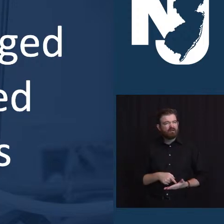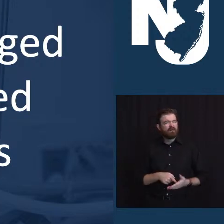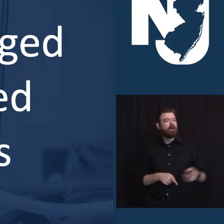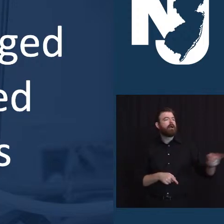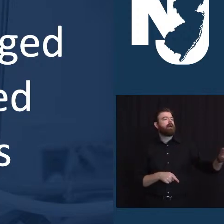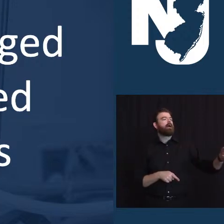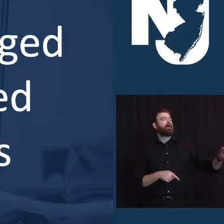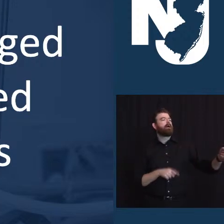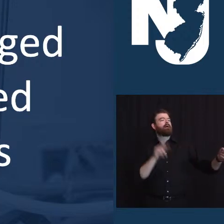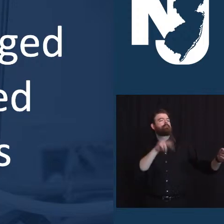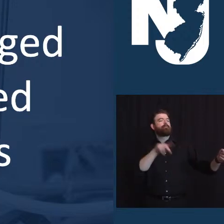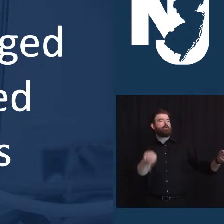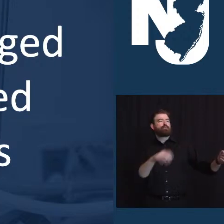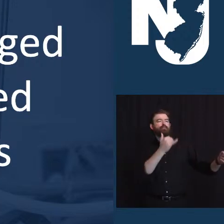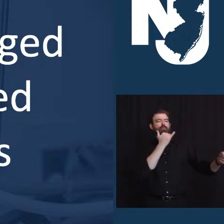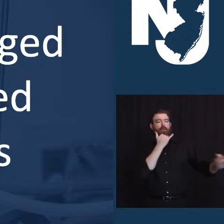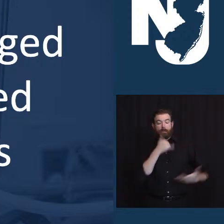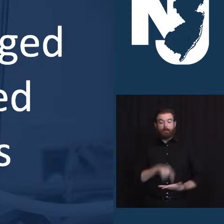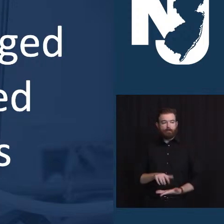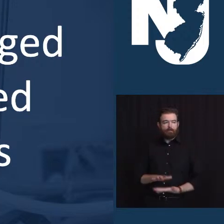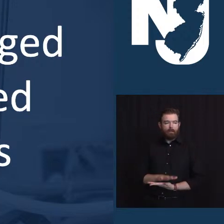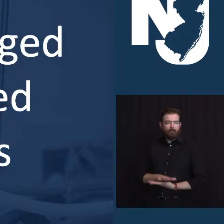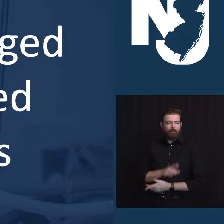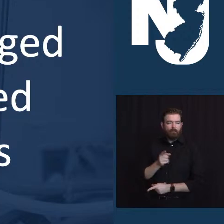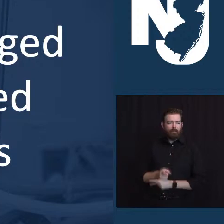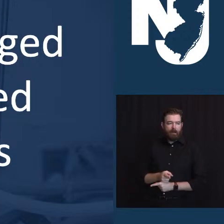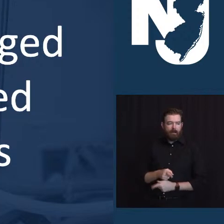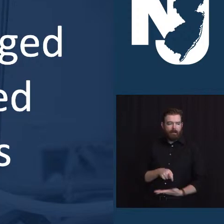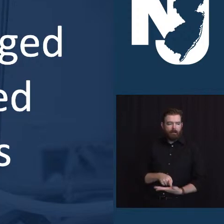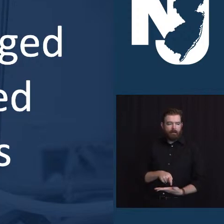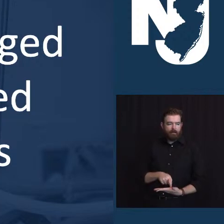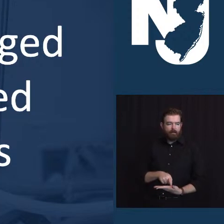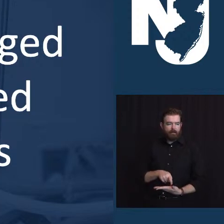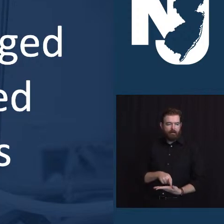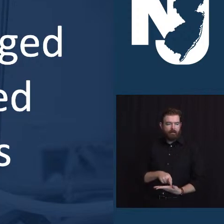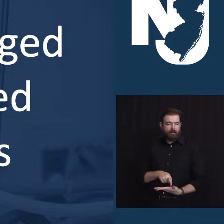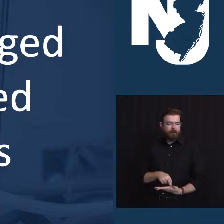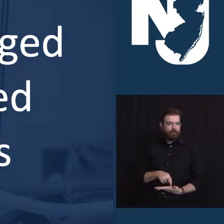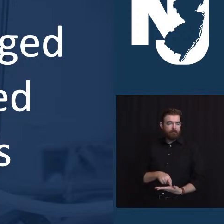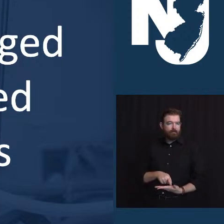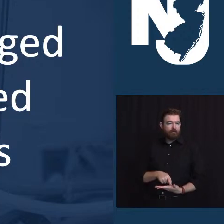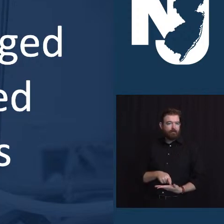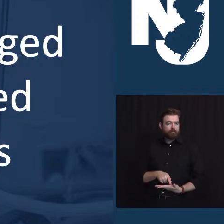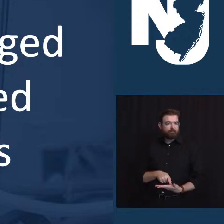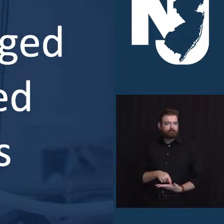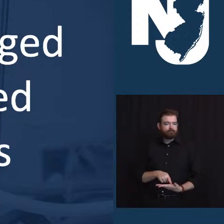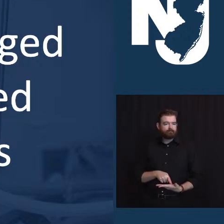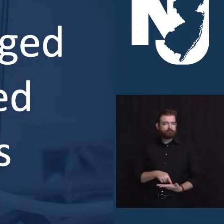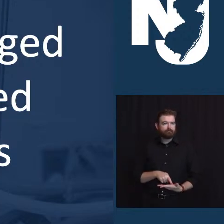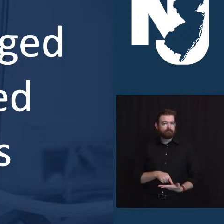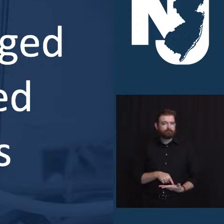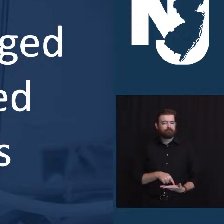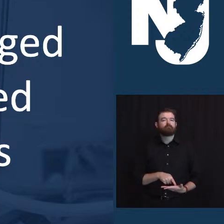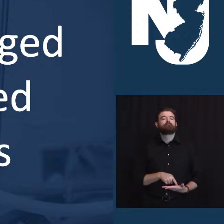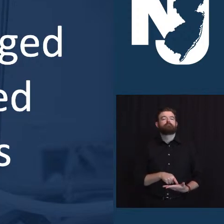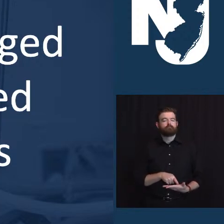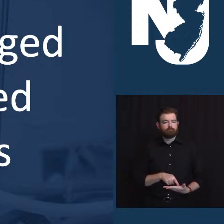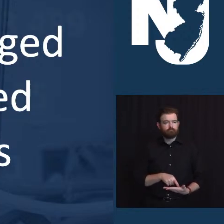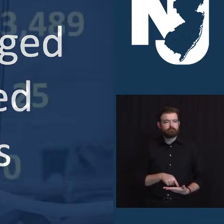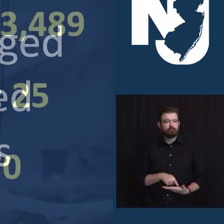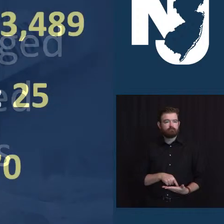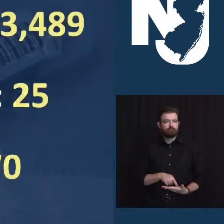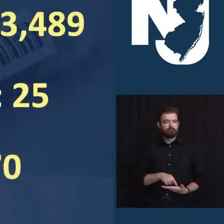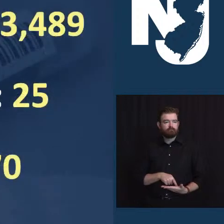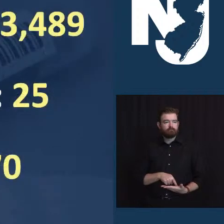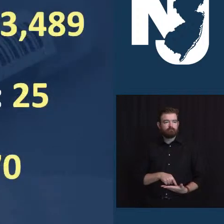deaths are not confirmed. Those are as reported to us by the hospitals. Having said that, we are, with the heaviest of hearts,